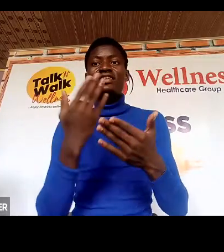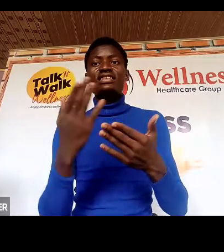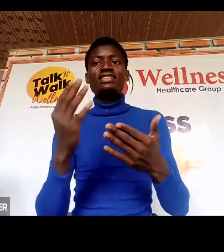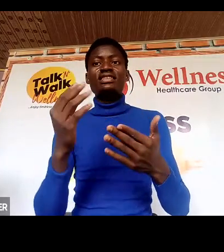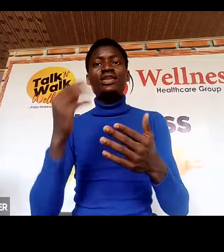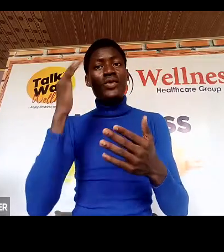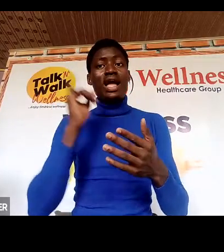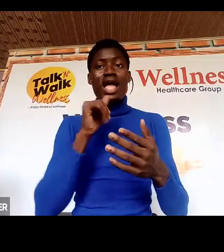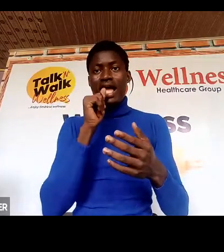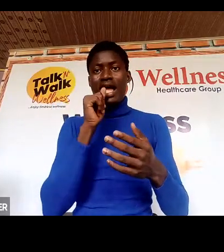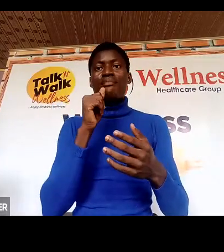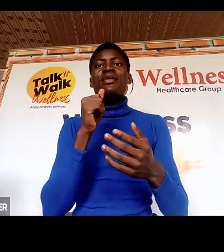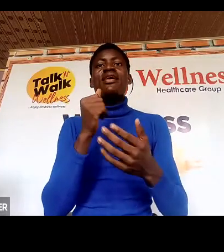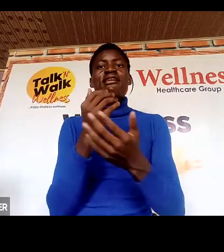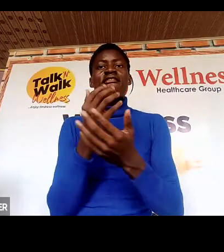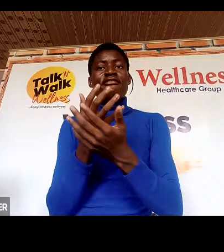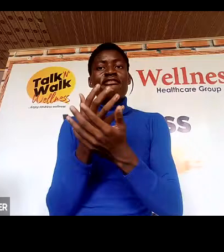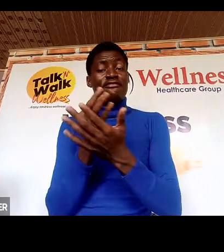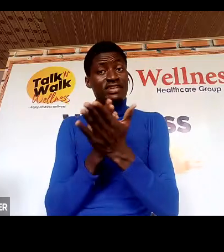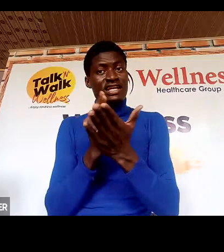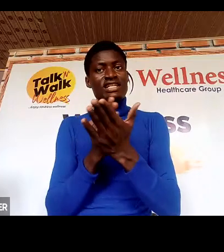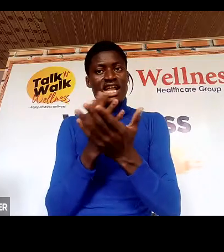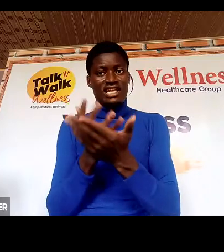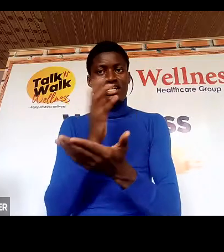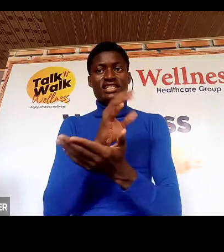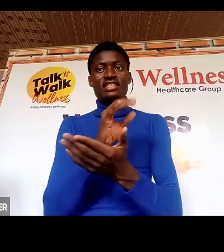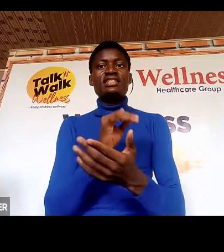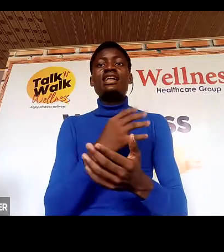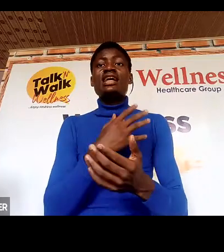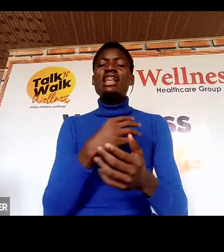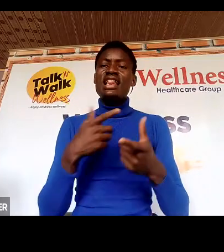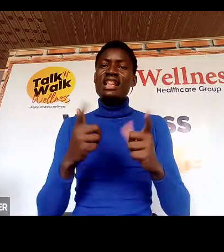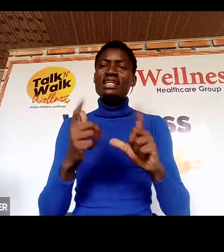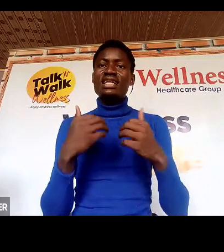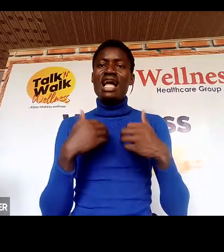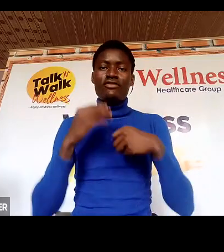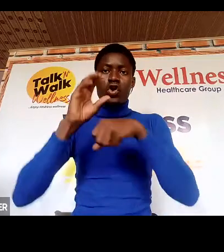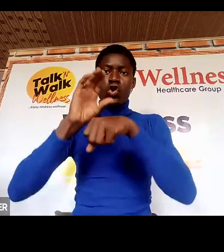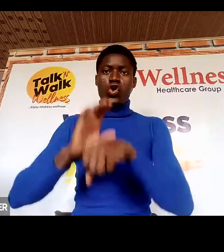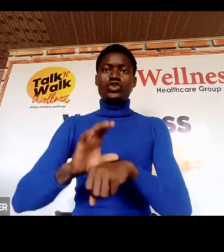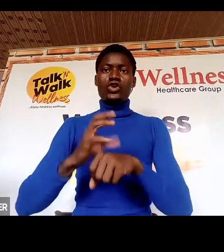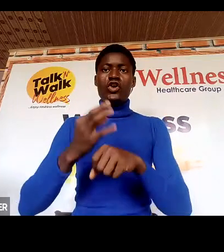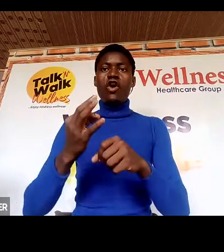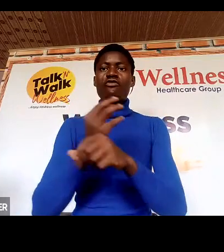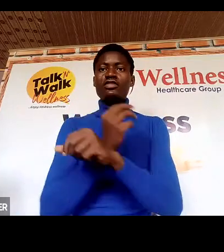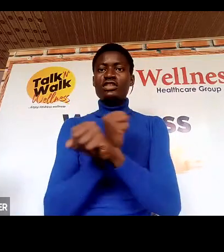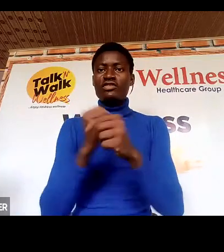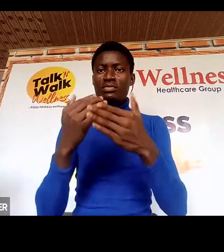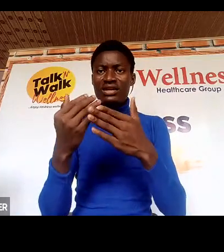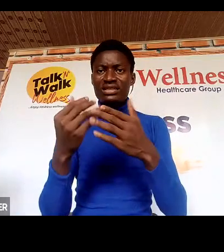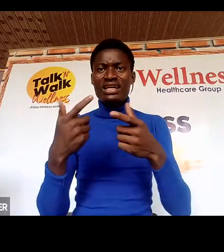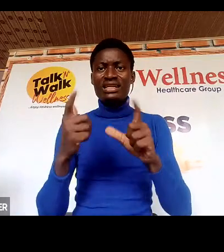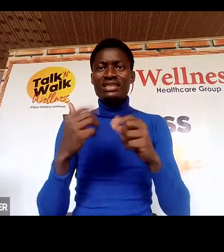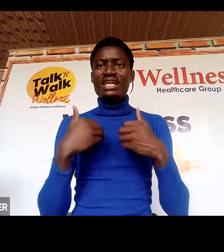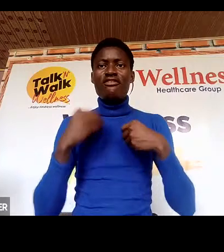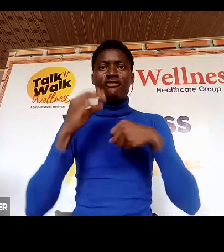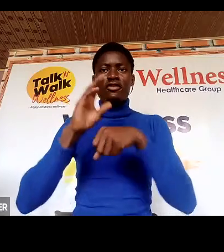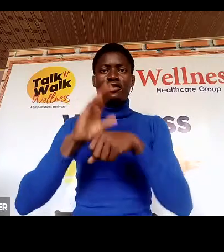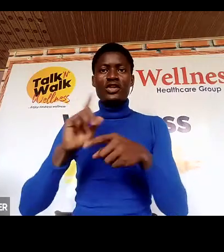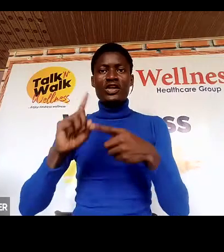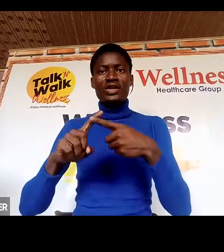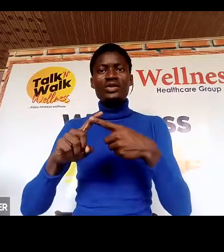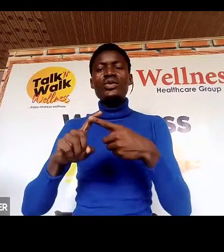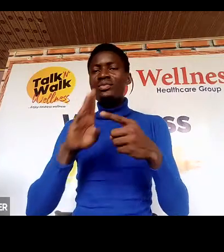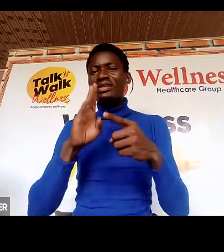start the culture of saving today. Let's start the culture of being disciplined to take money aside. Let's start the culture of promoting wellness, not just by